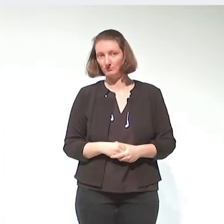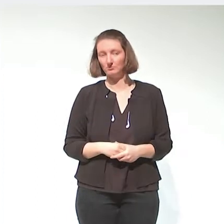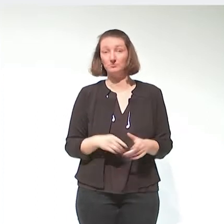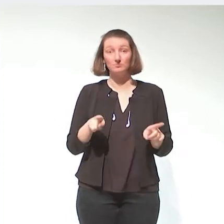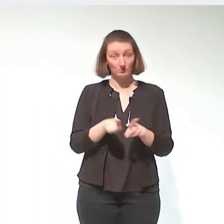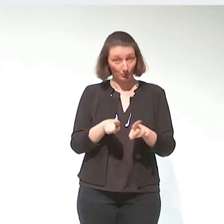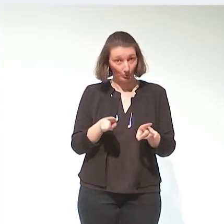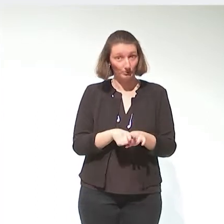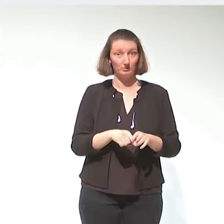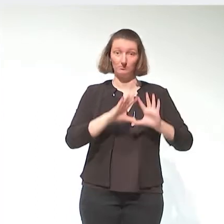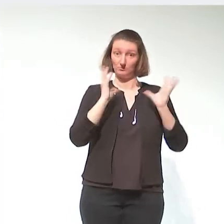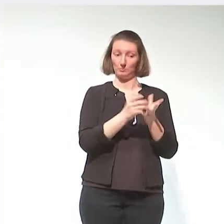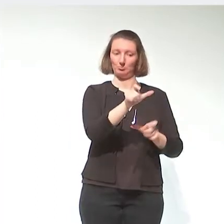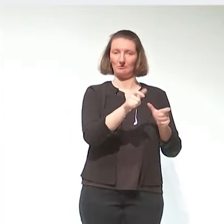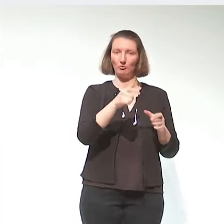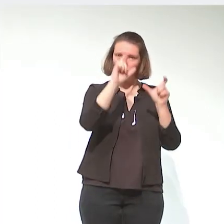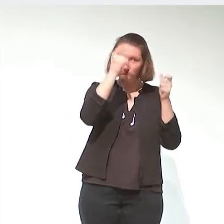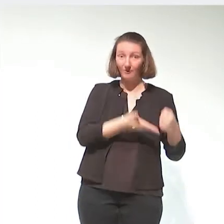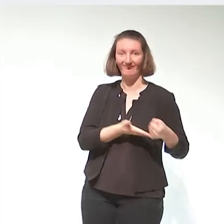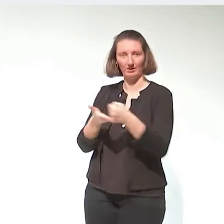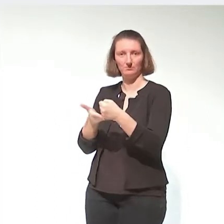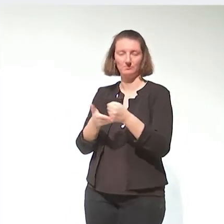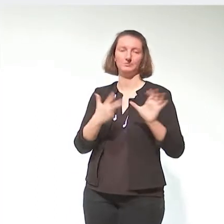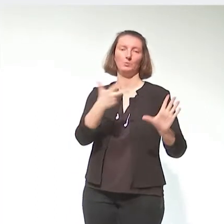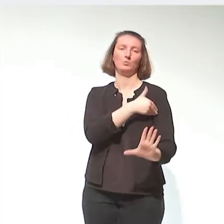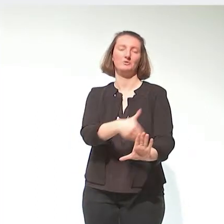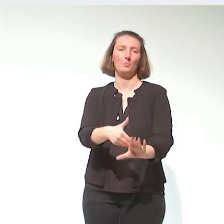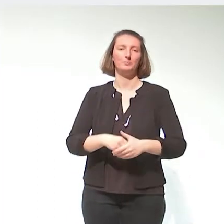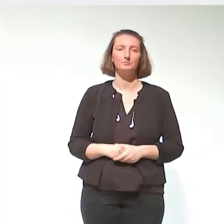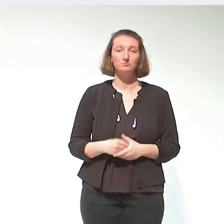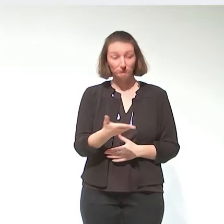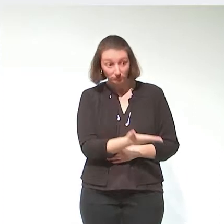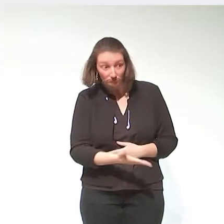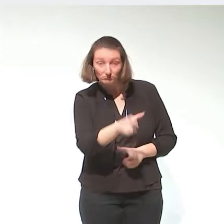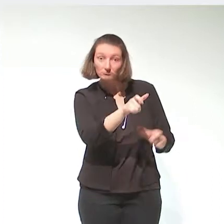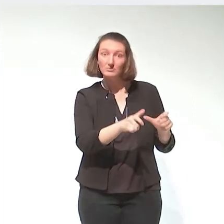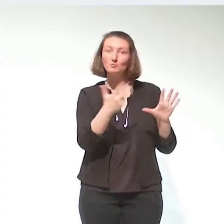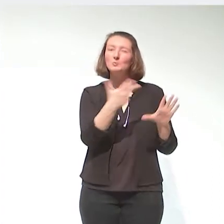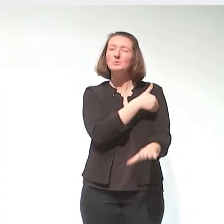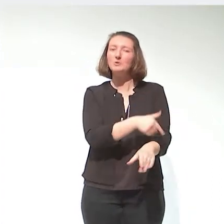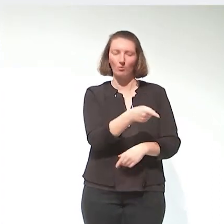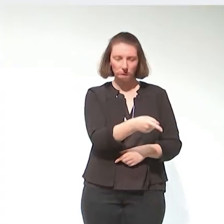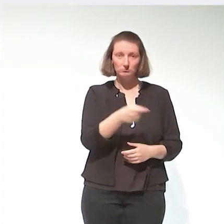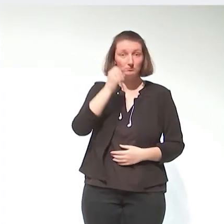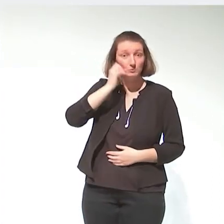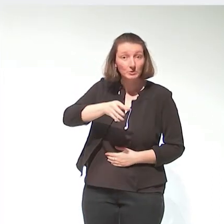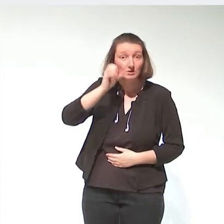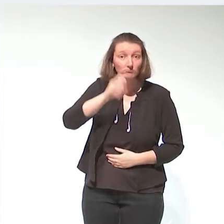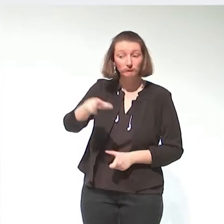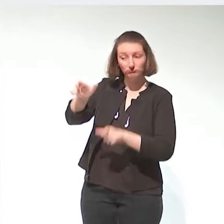million people. I'd also like to remember the 8 million caregivers who